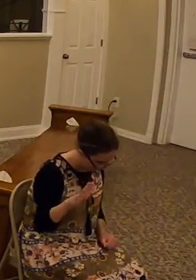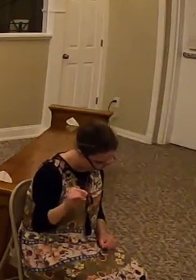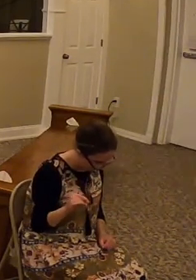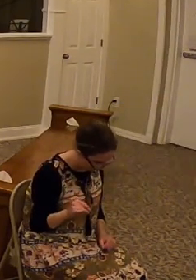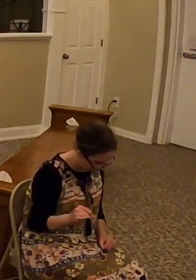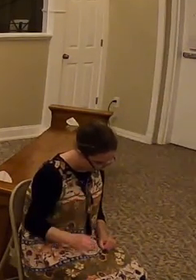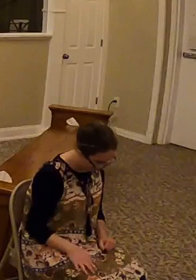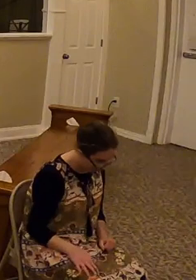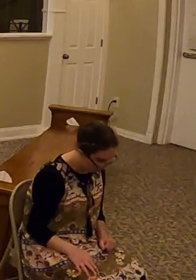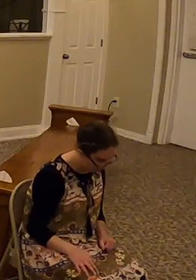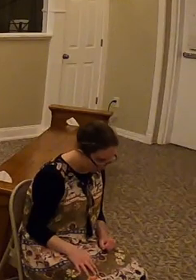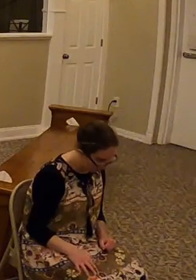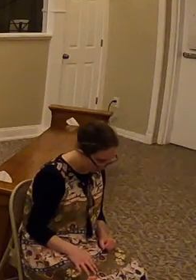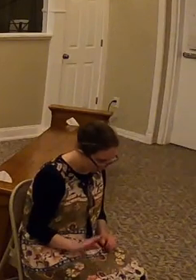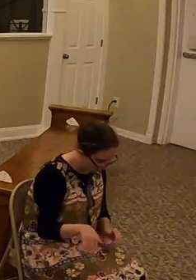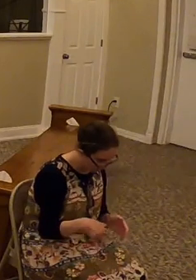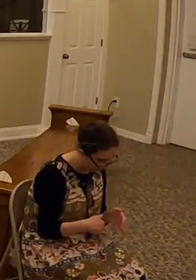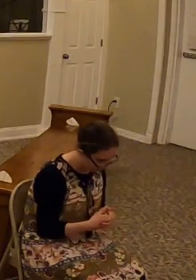652, apostolos.